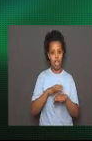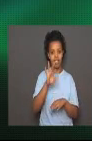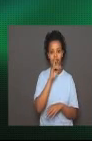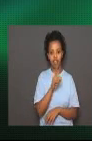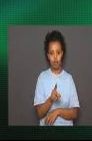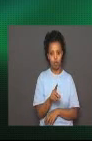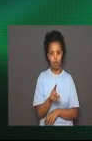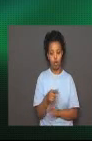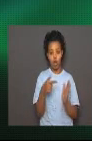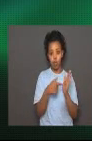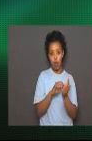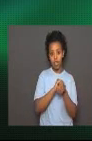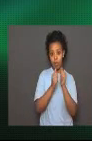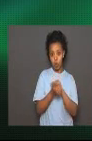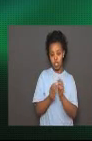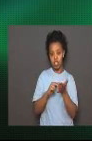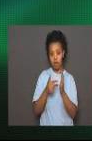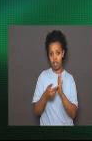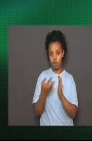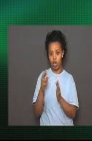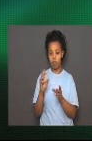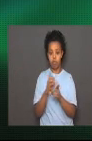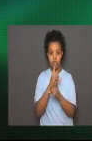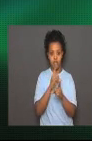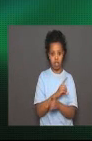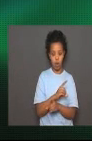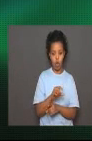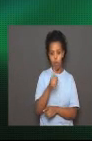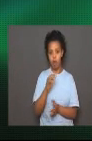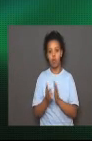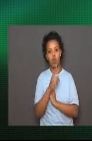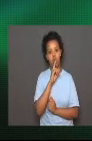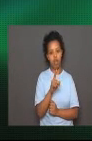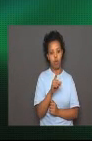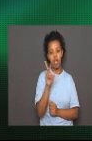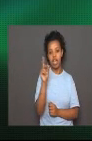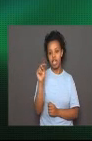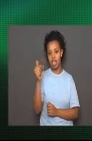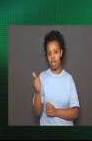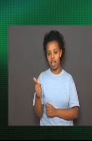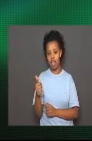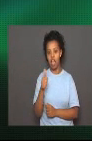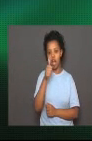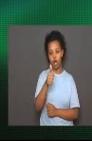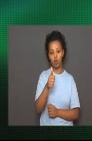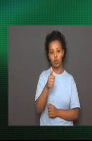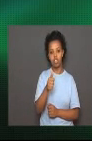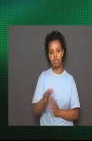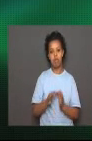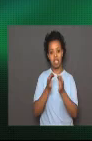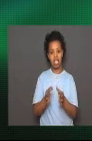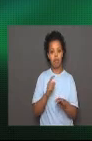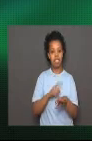organism. Point mutations occur randomly when DNA